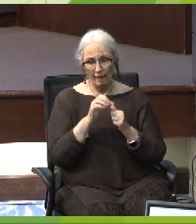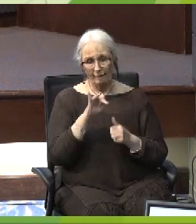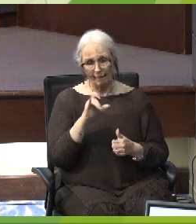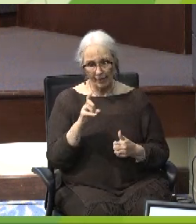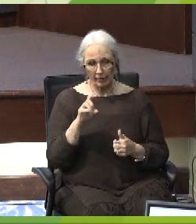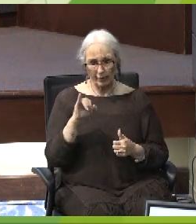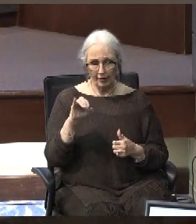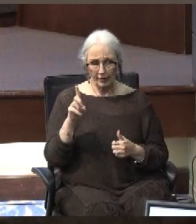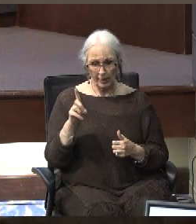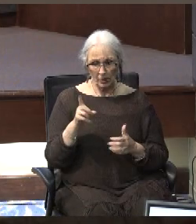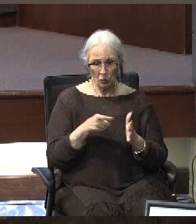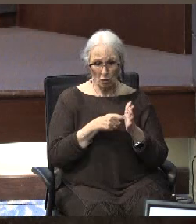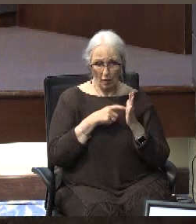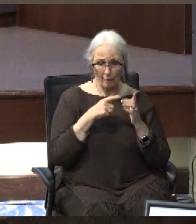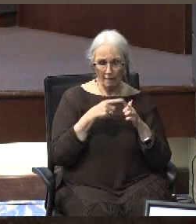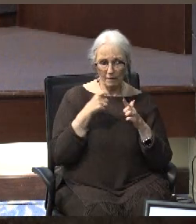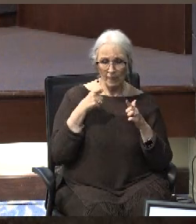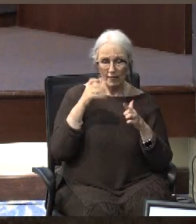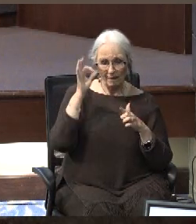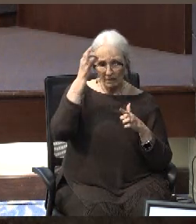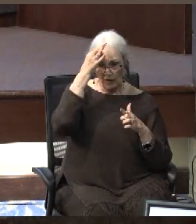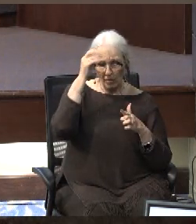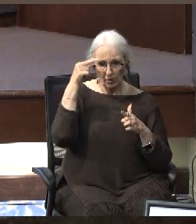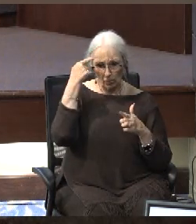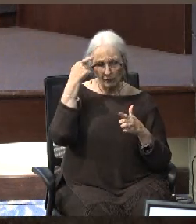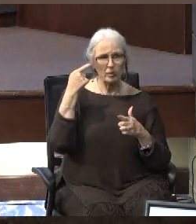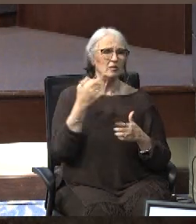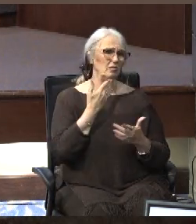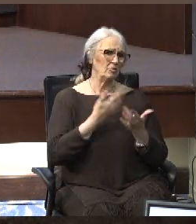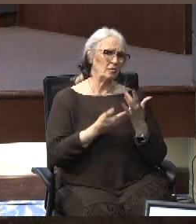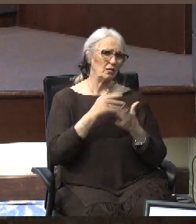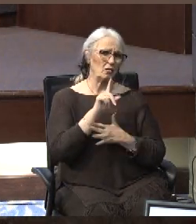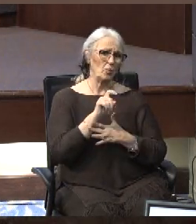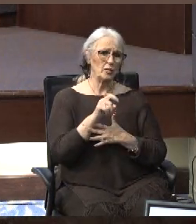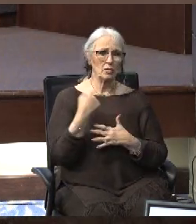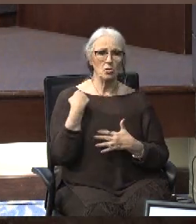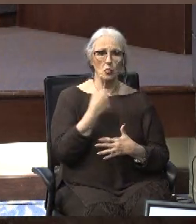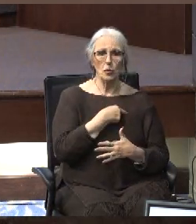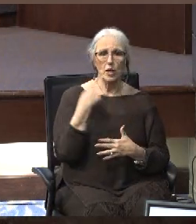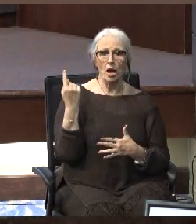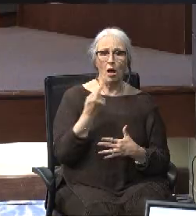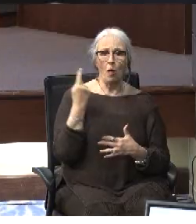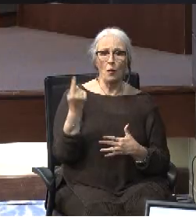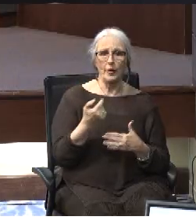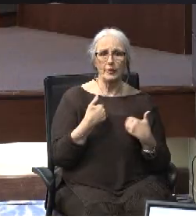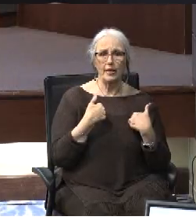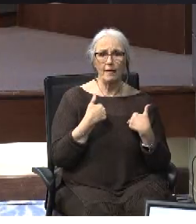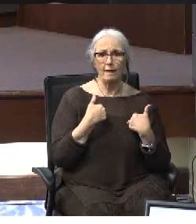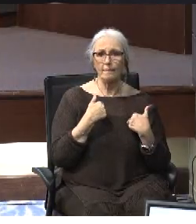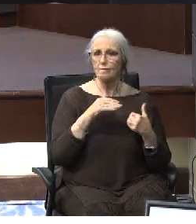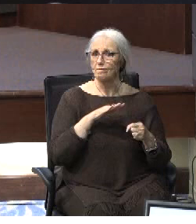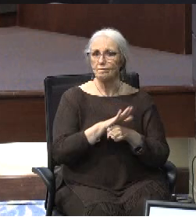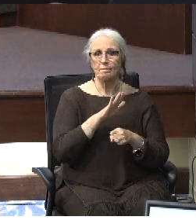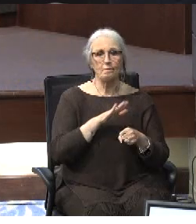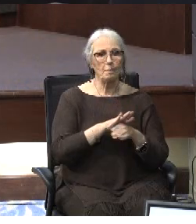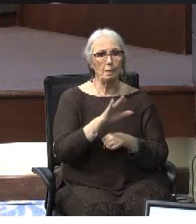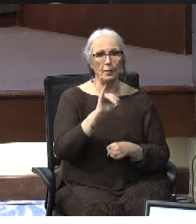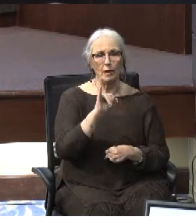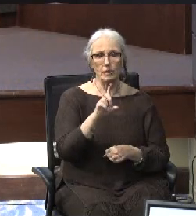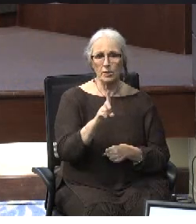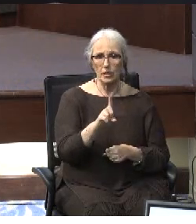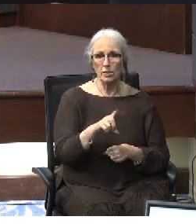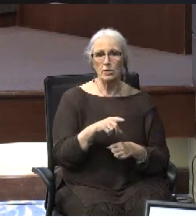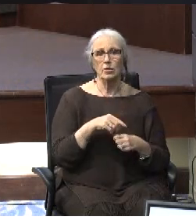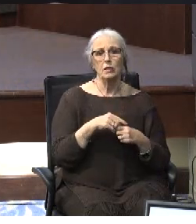that have come down from the federal government? Oh, that's a good question. We've always had a lack of identification